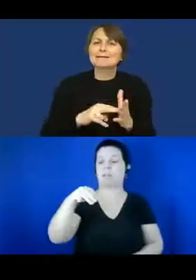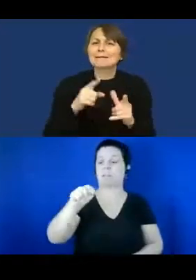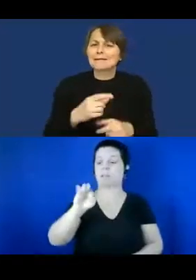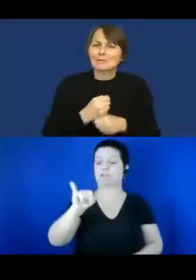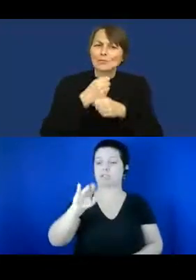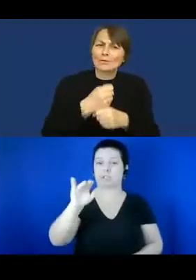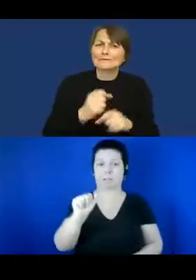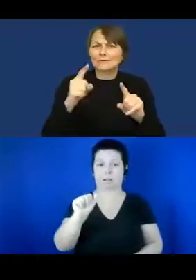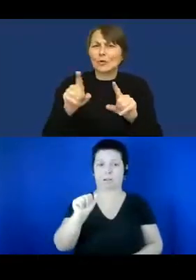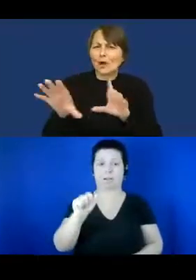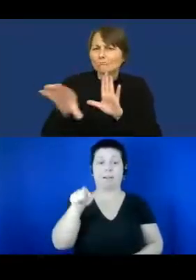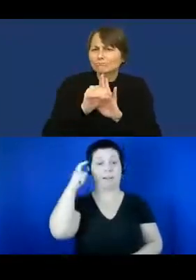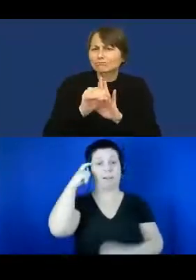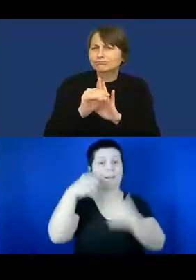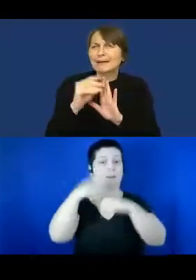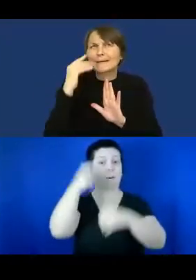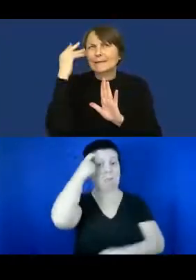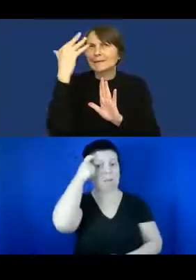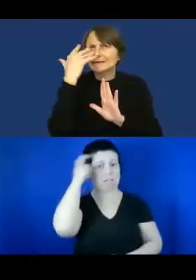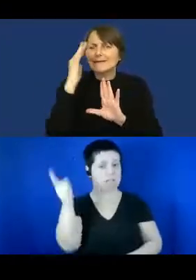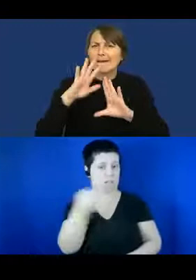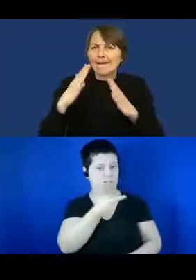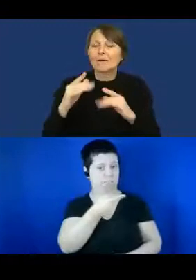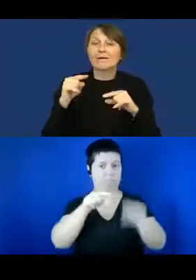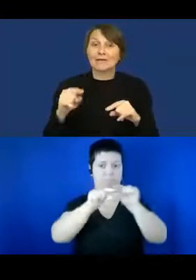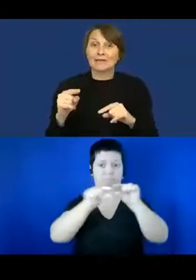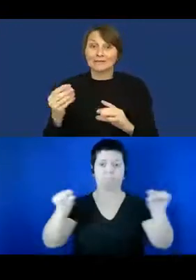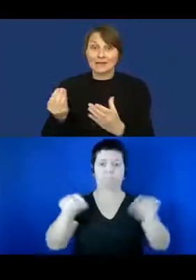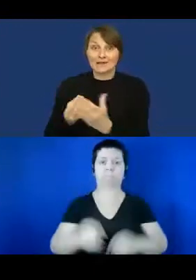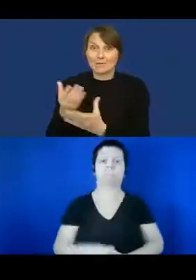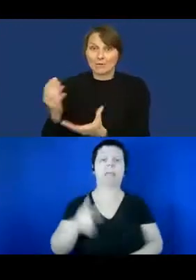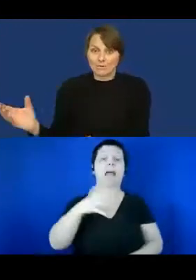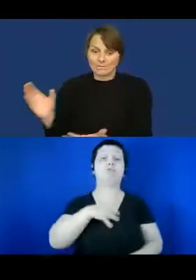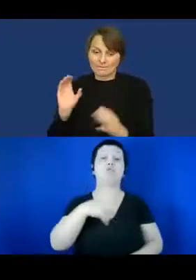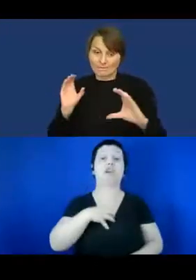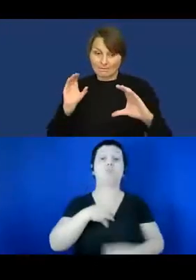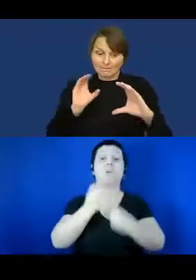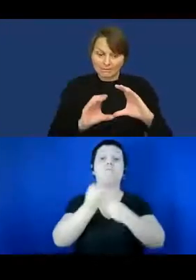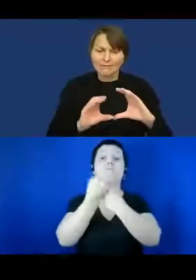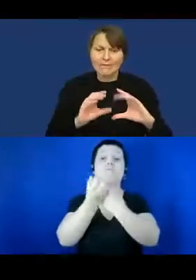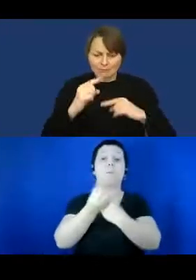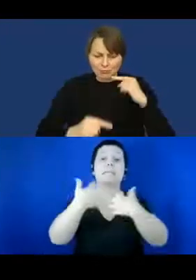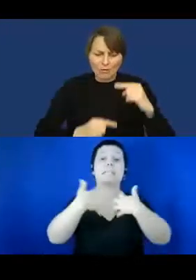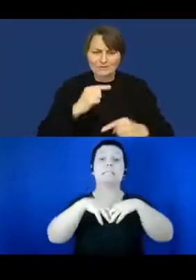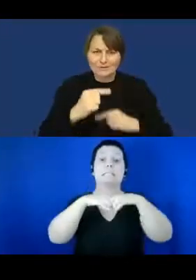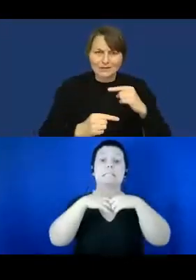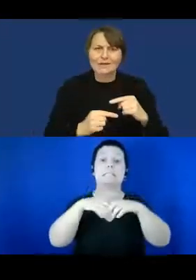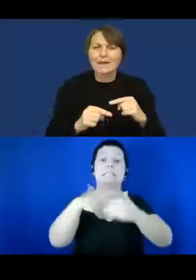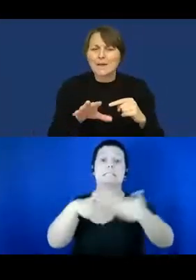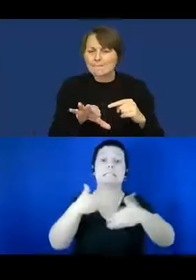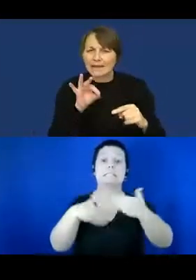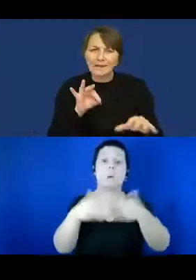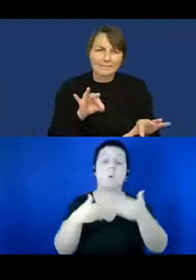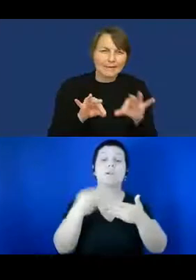This is a way of processing information and beginning to make sense of it so that we can pick out the stuff that is